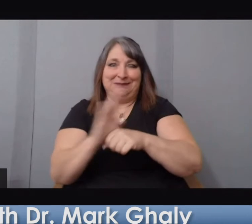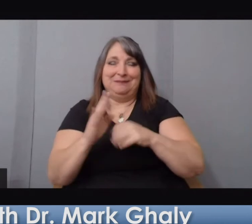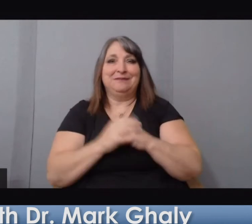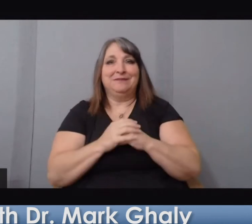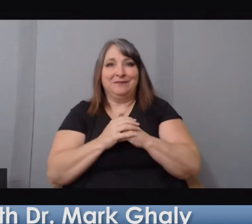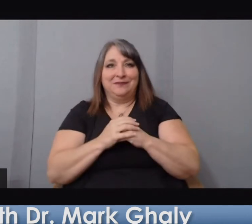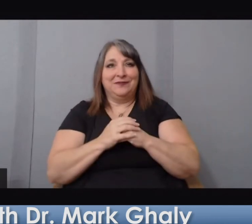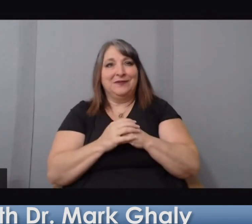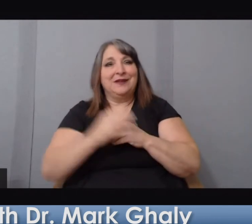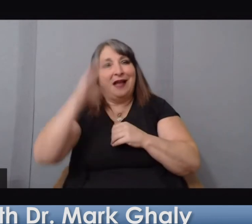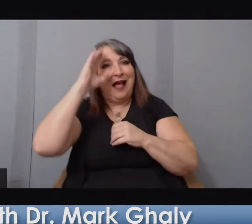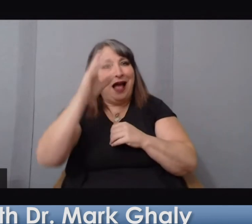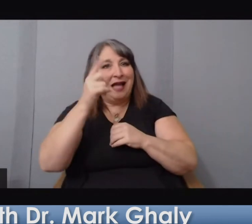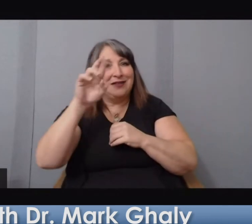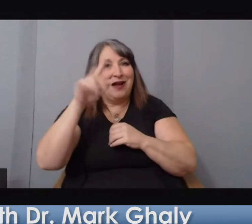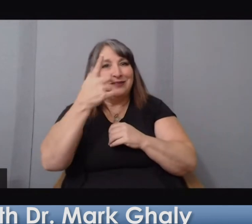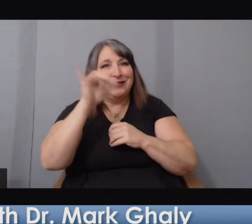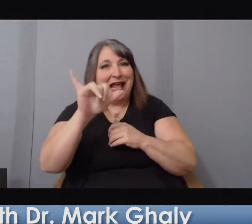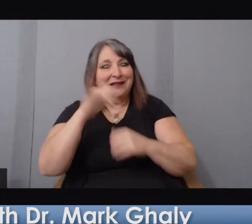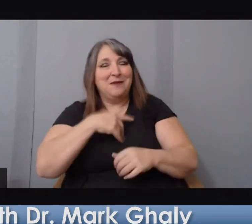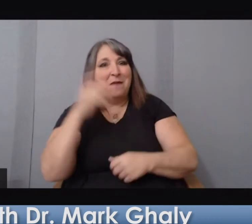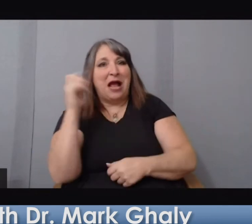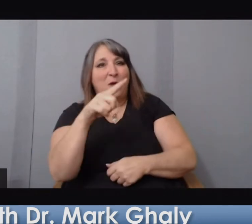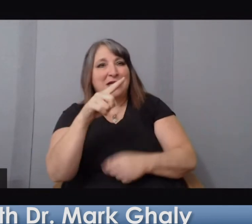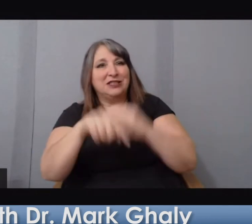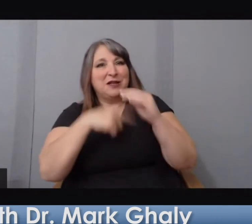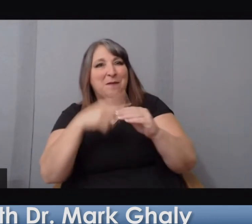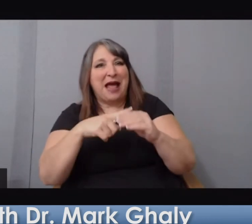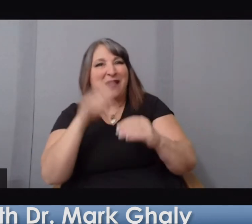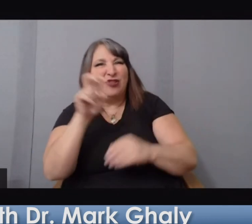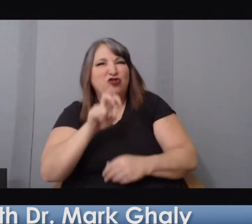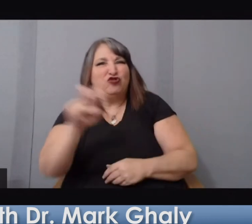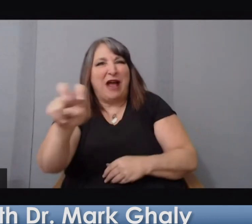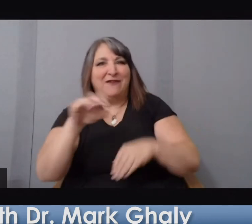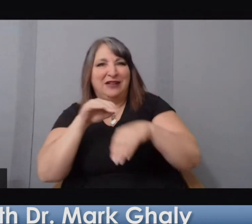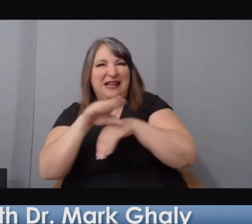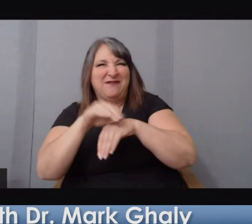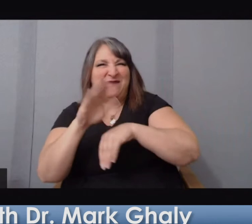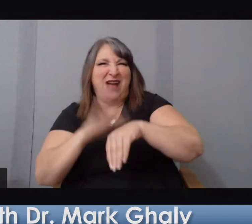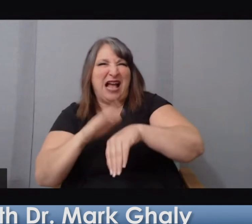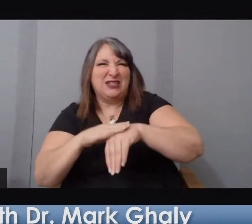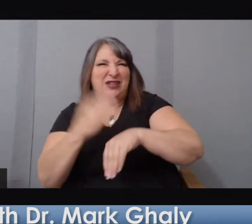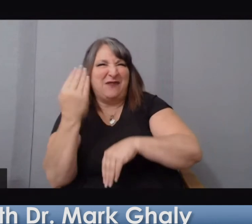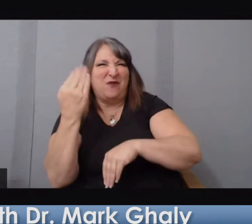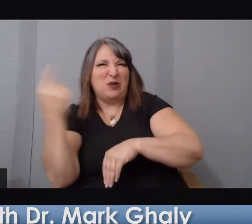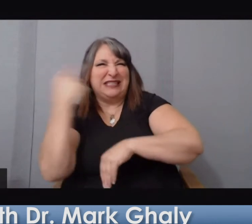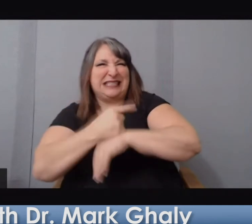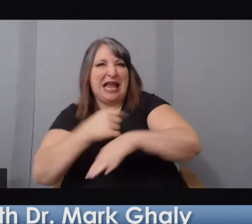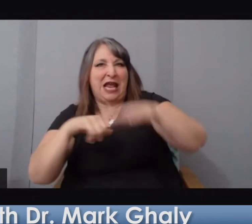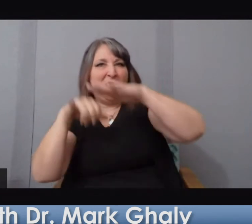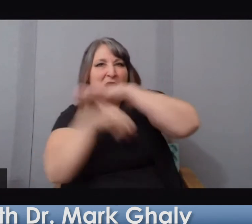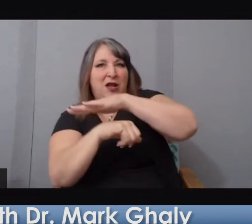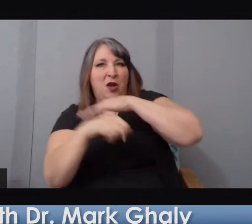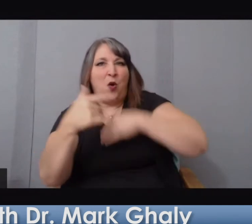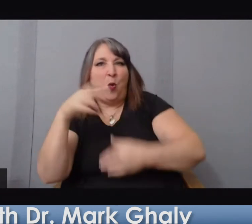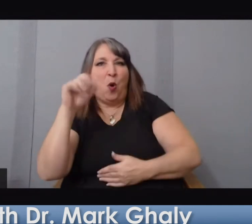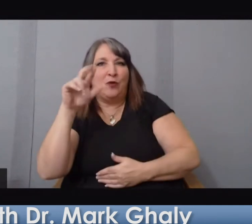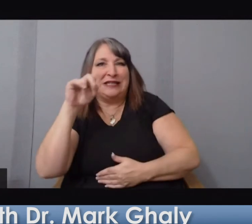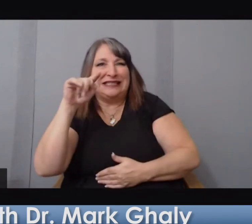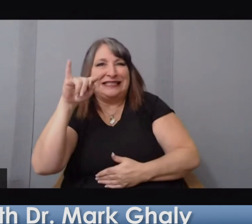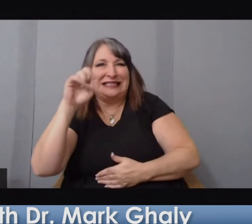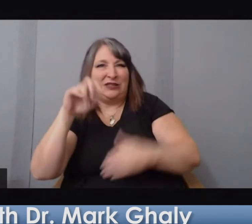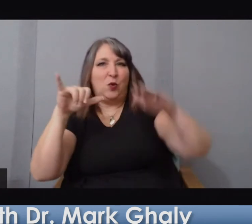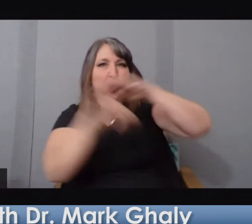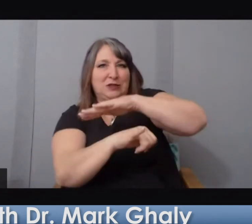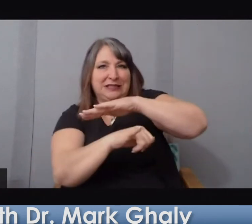Hi, Dr. Ghaly. My question is in reference to that travel advisory and the 14-day quarantine period. The travel advisory is